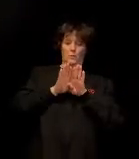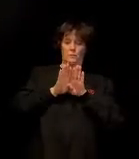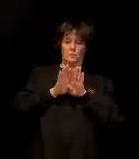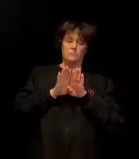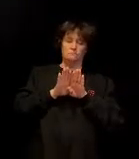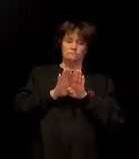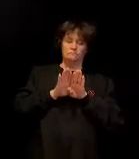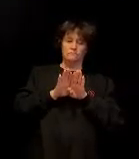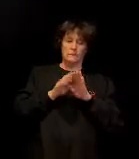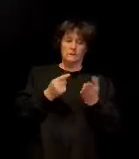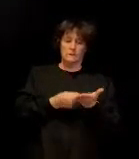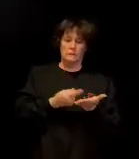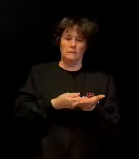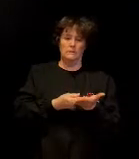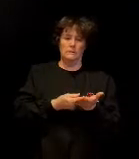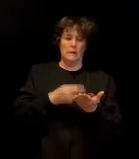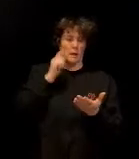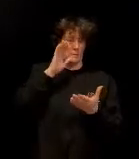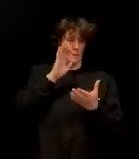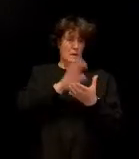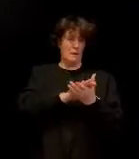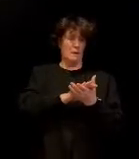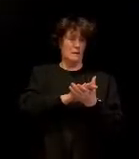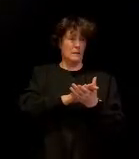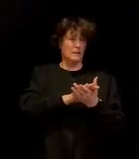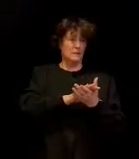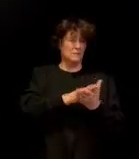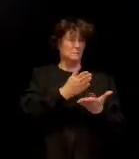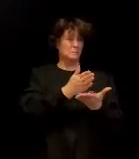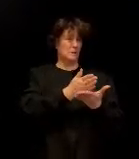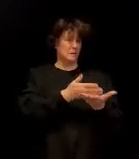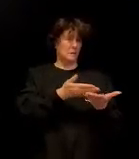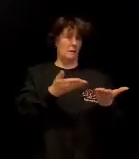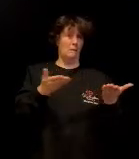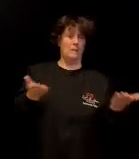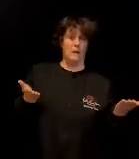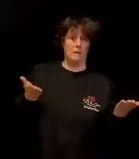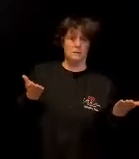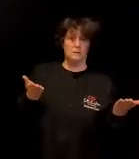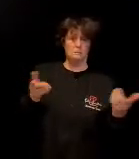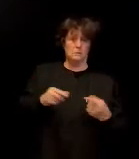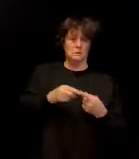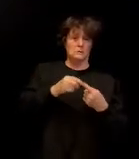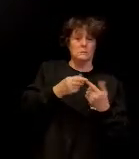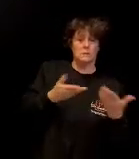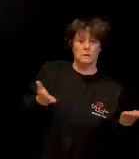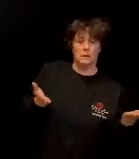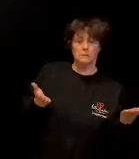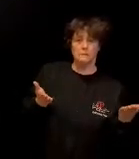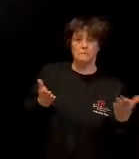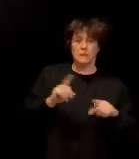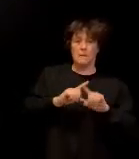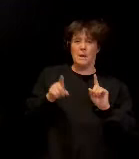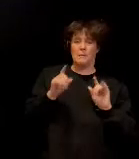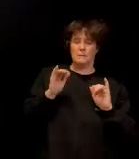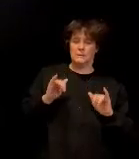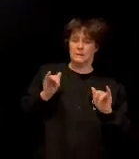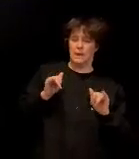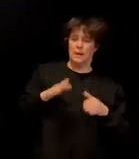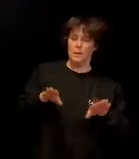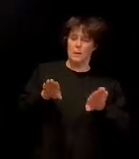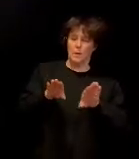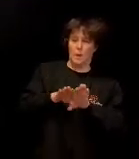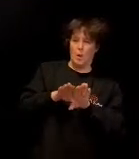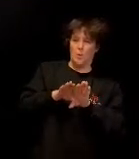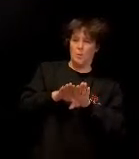I believe we are called to certain things, and we'll get into that, a lot of that later too. But we're called to things, but we remain closed up. We